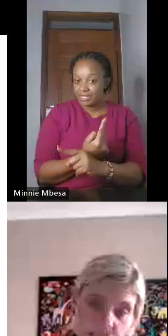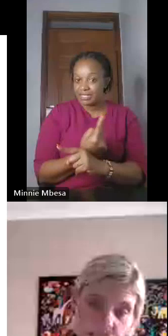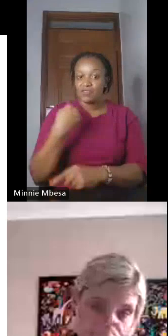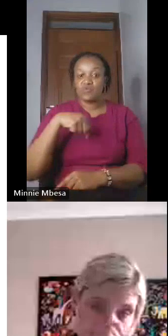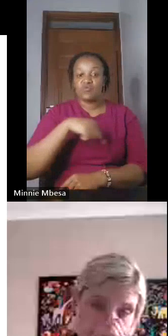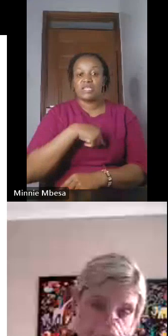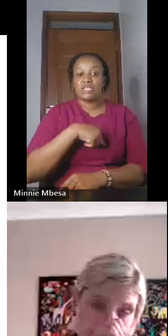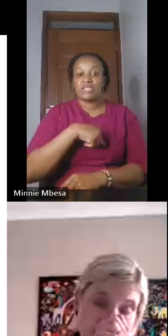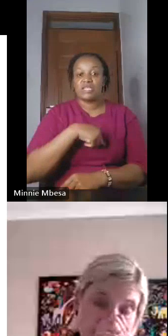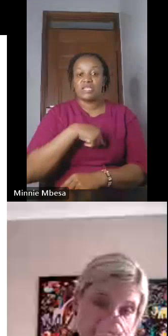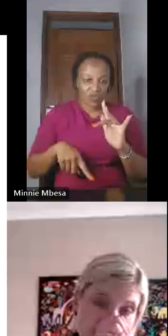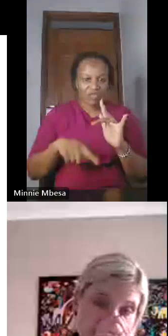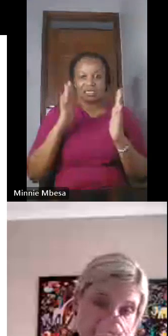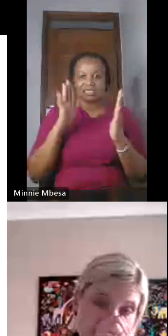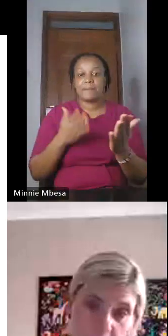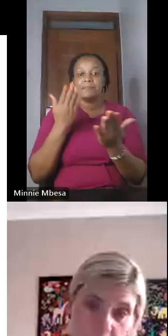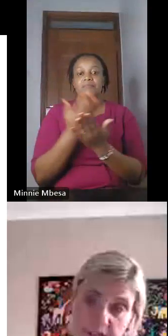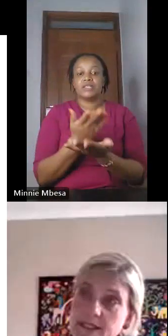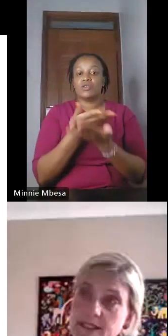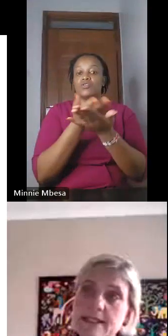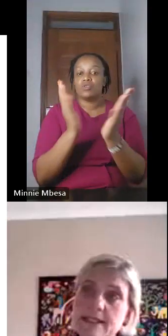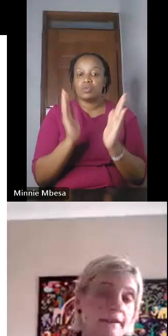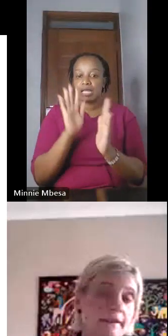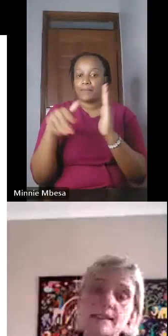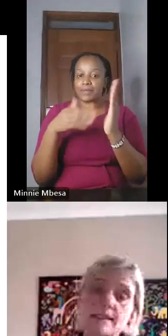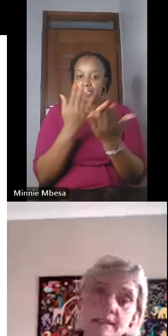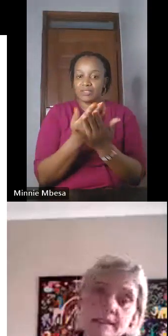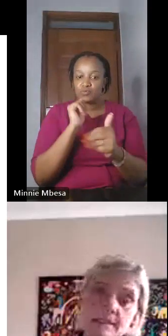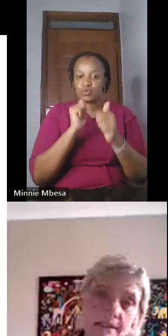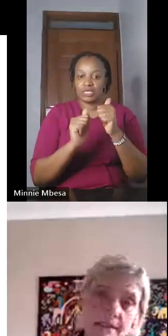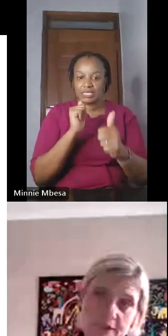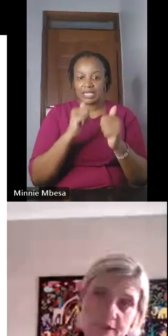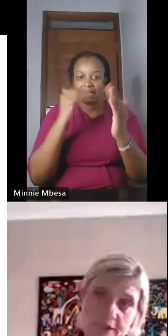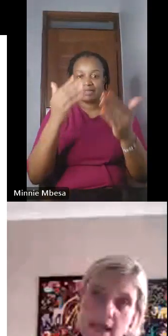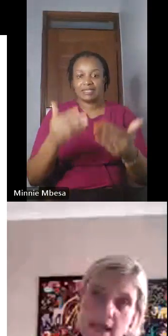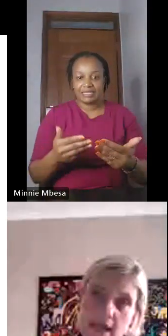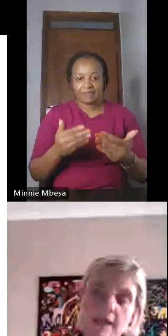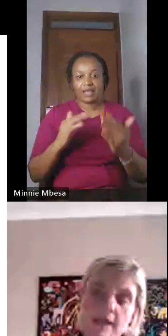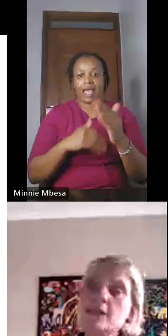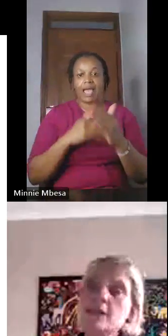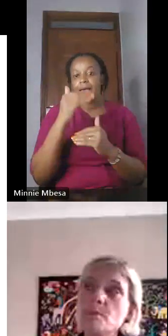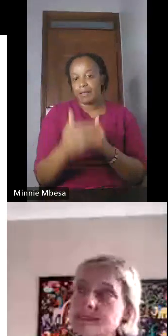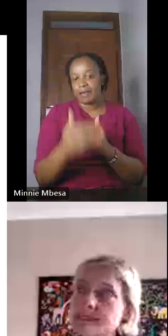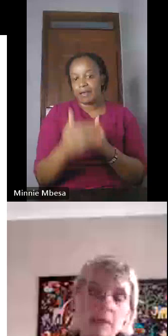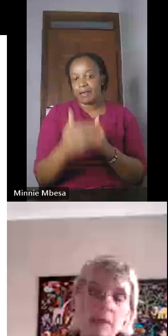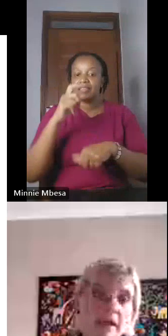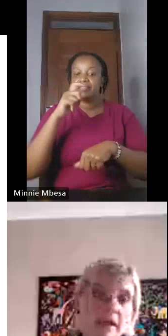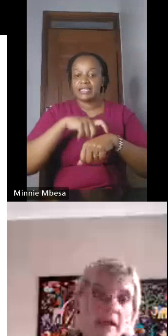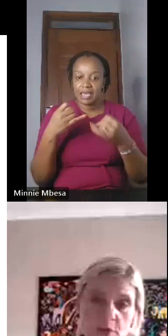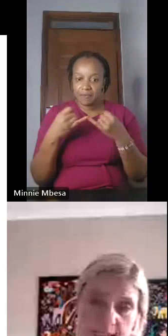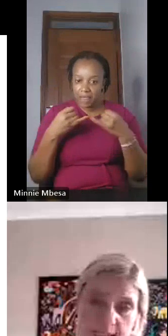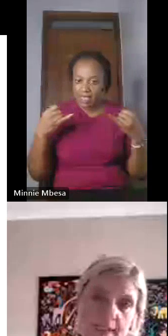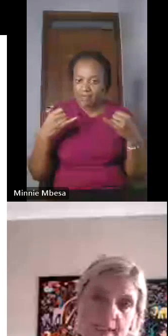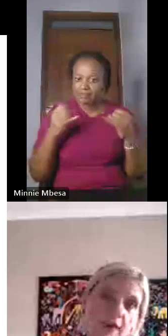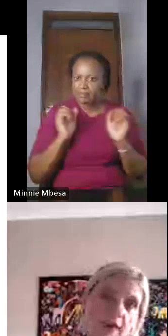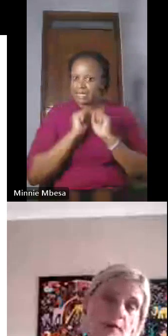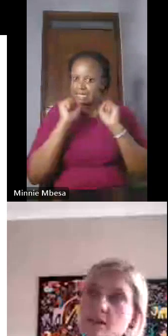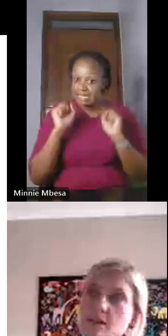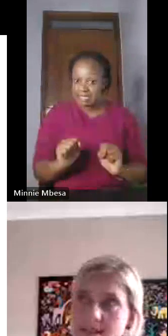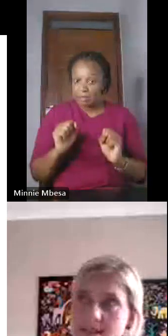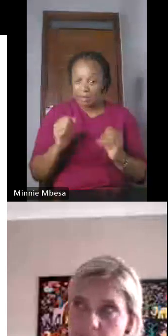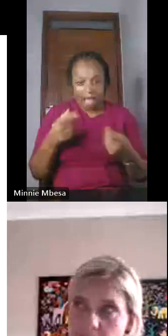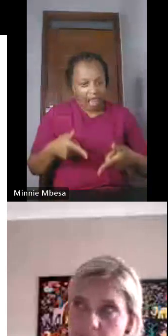those applications that are received after the deadline. The system does not allow it. So please submit by the 29th